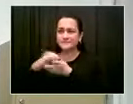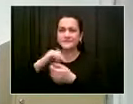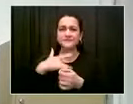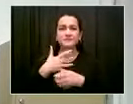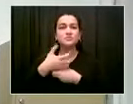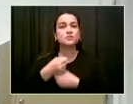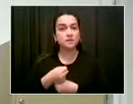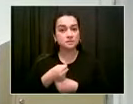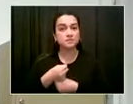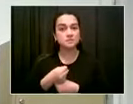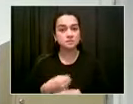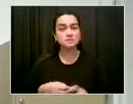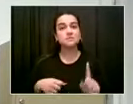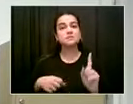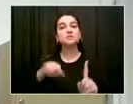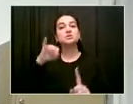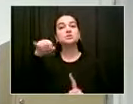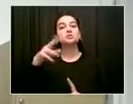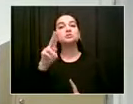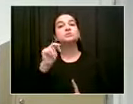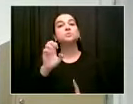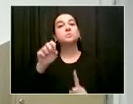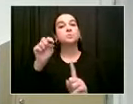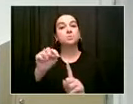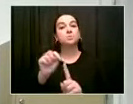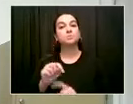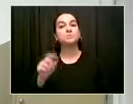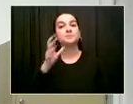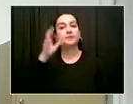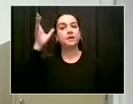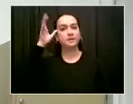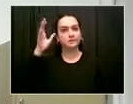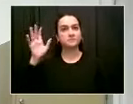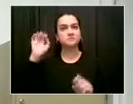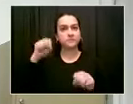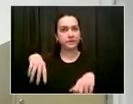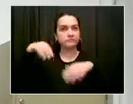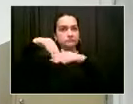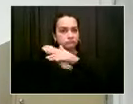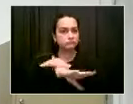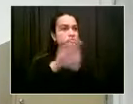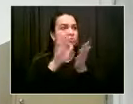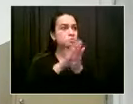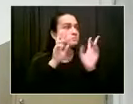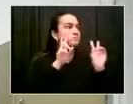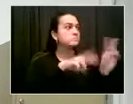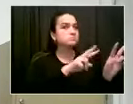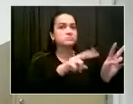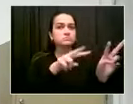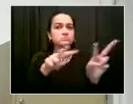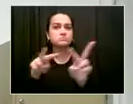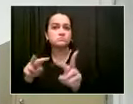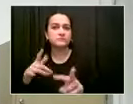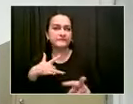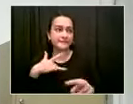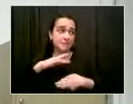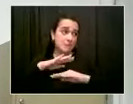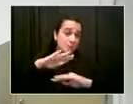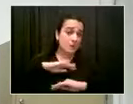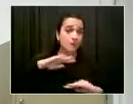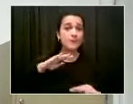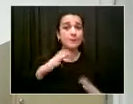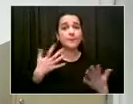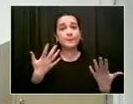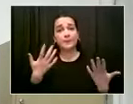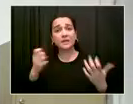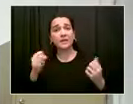our buildings, take tours. And our principals are going to be sure to share, have conversations with their parents, because the fact